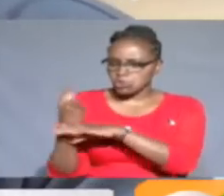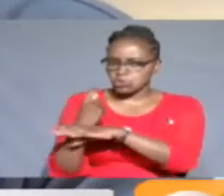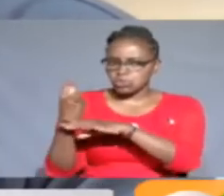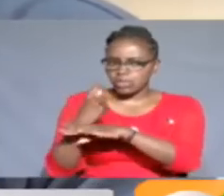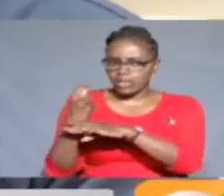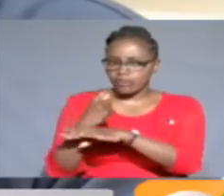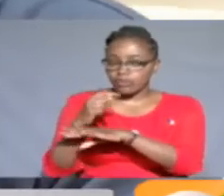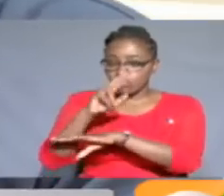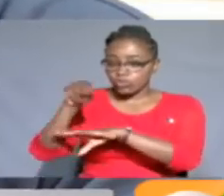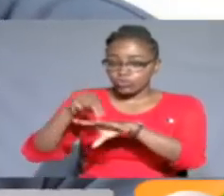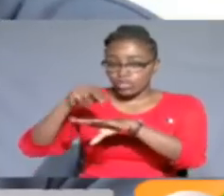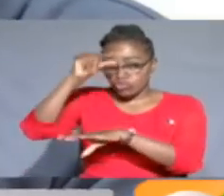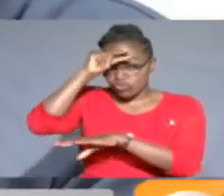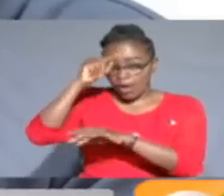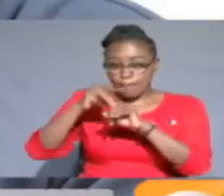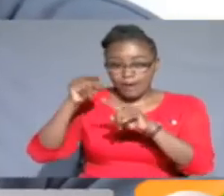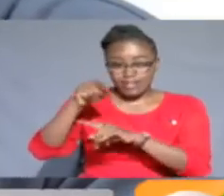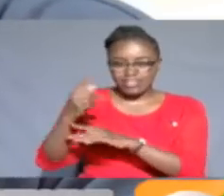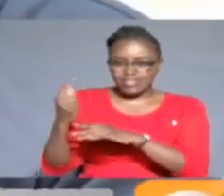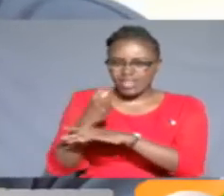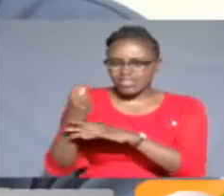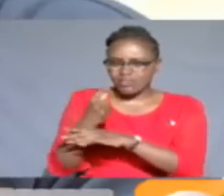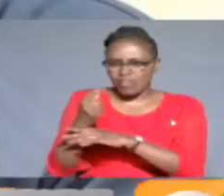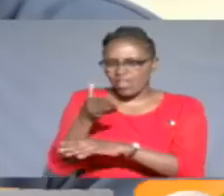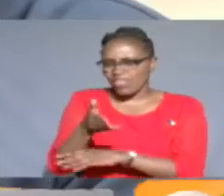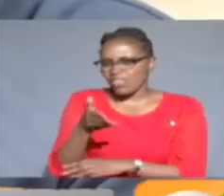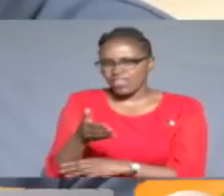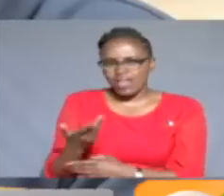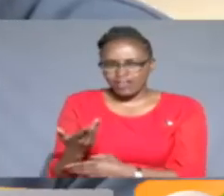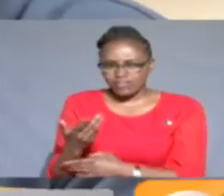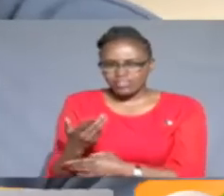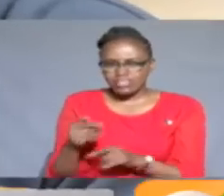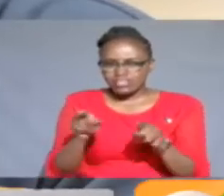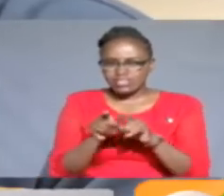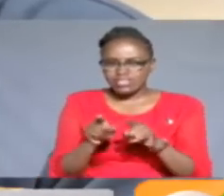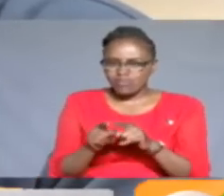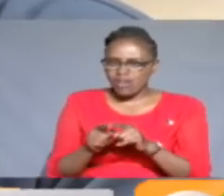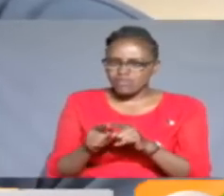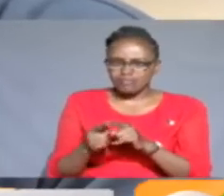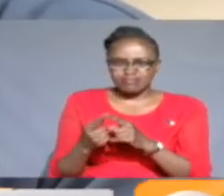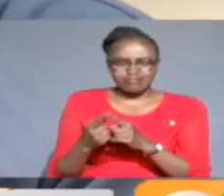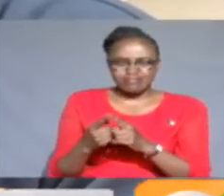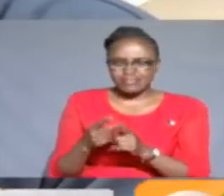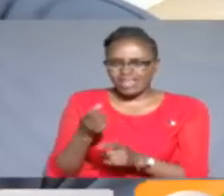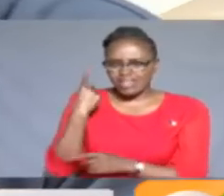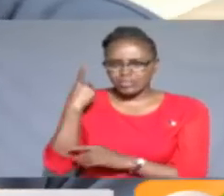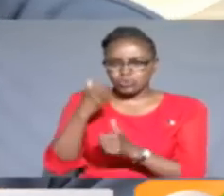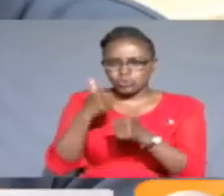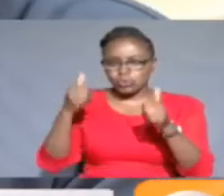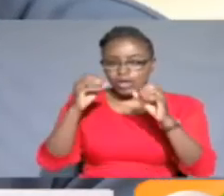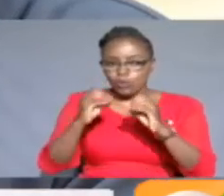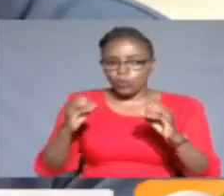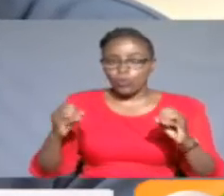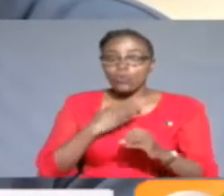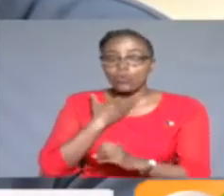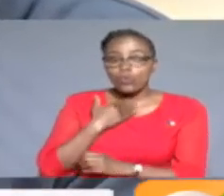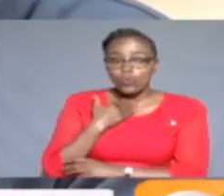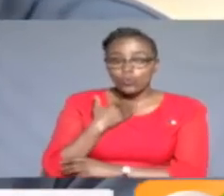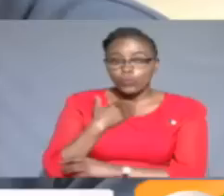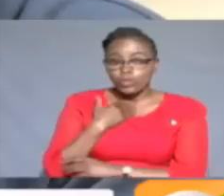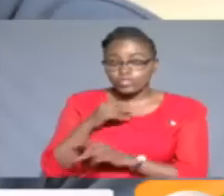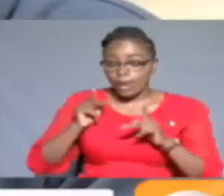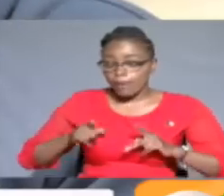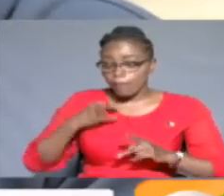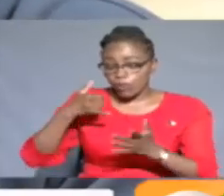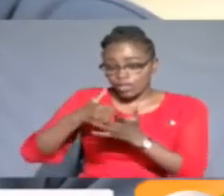the national government. But this role of training has been hazy. It has been very badly misunderstood. We want the people